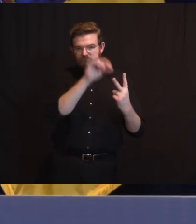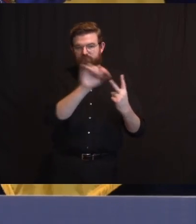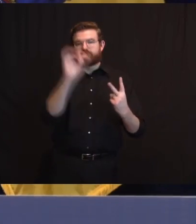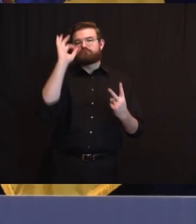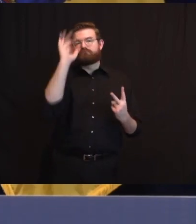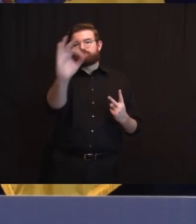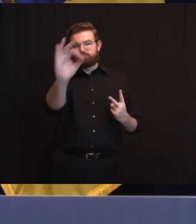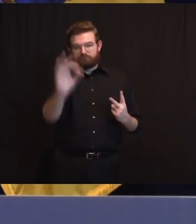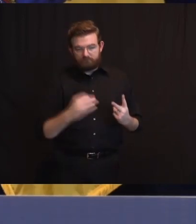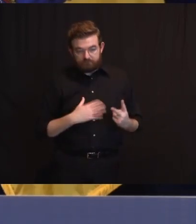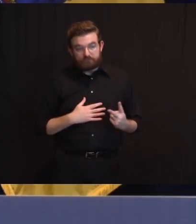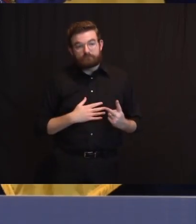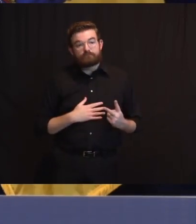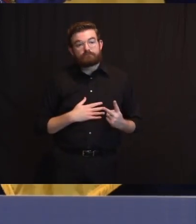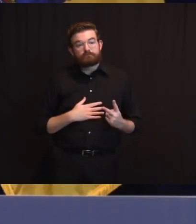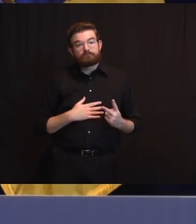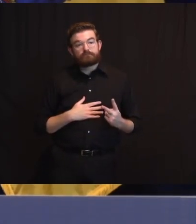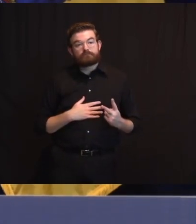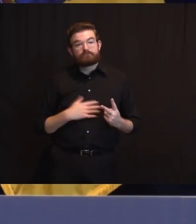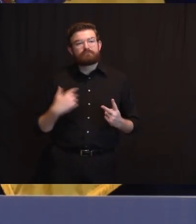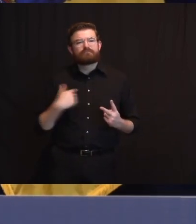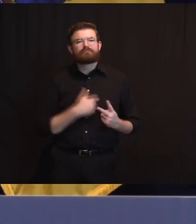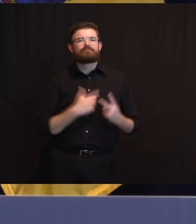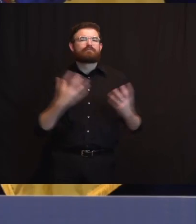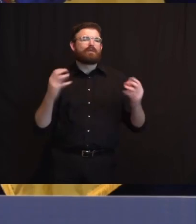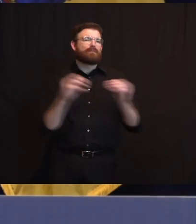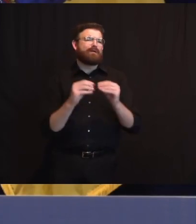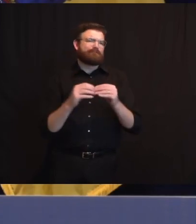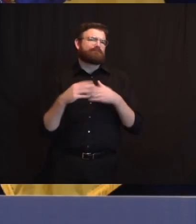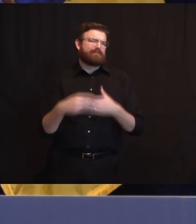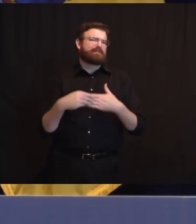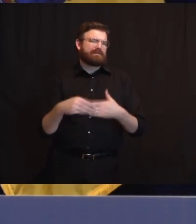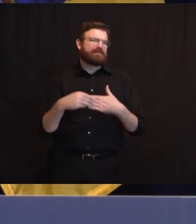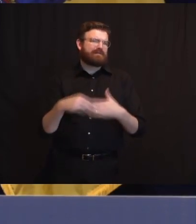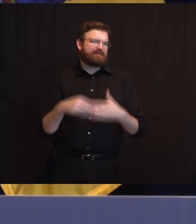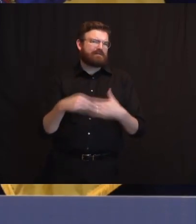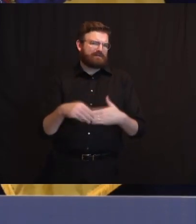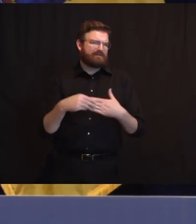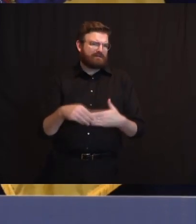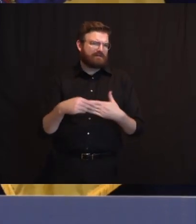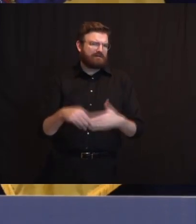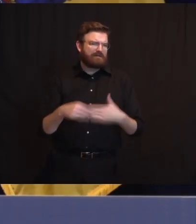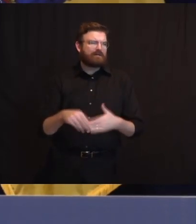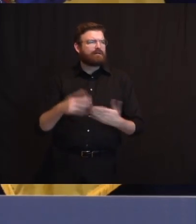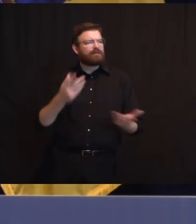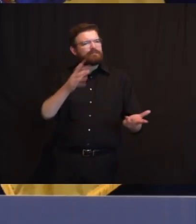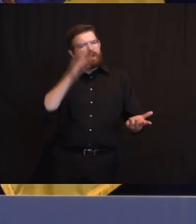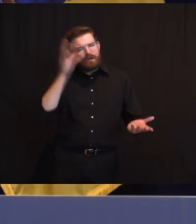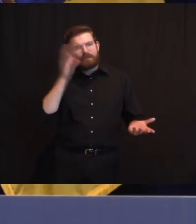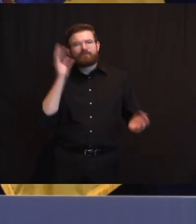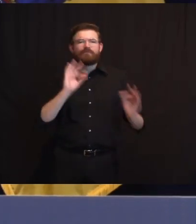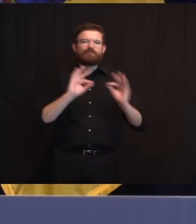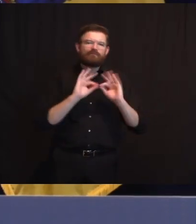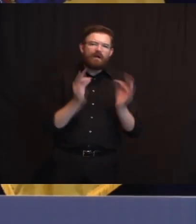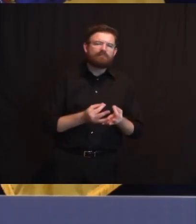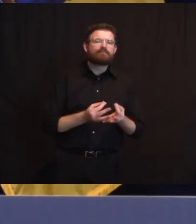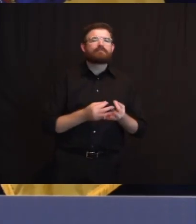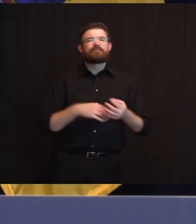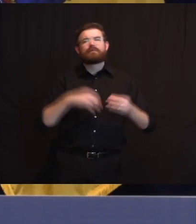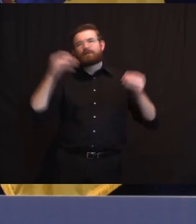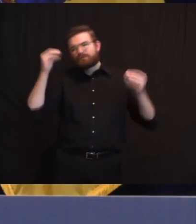provide beyond that as much flexibility as possible to parents, to school districts, so that they can implement